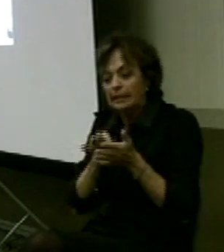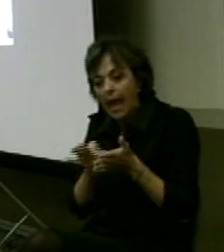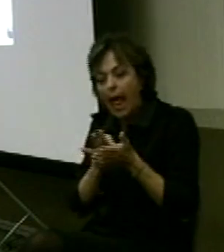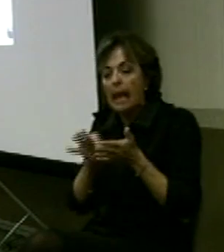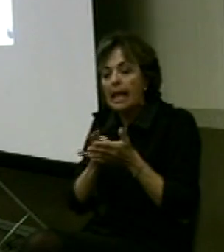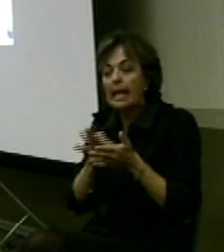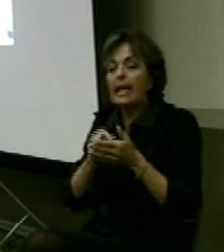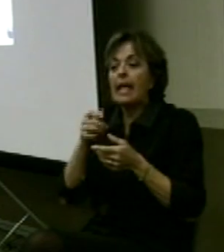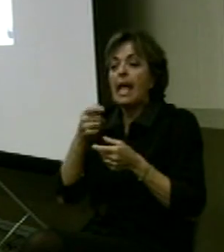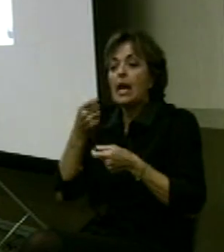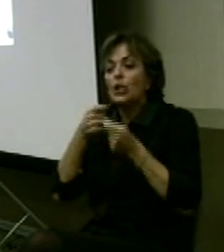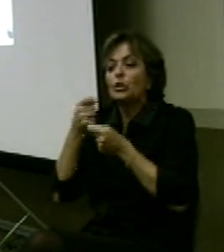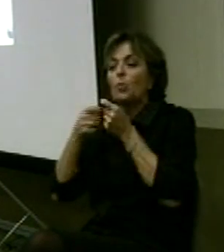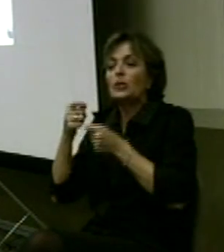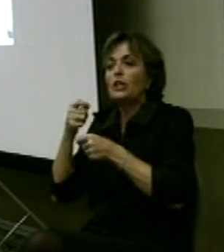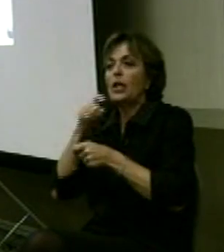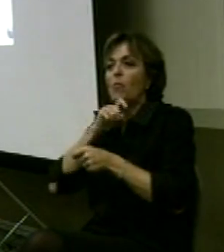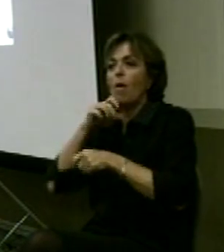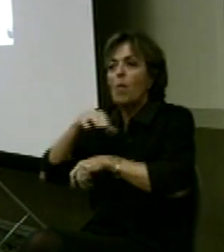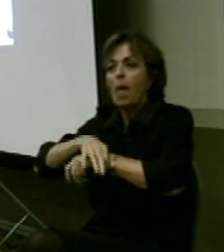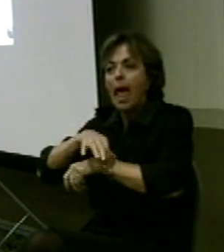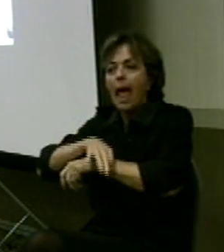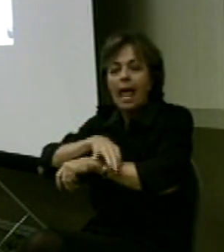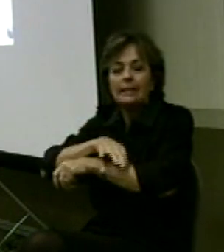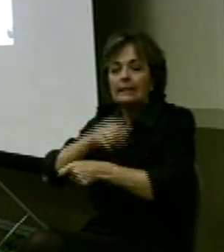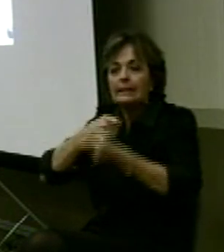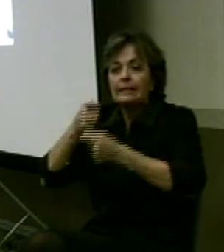switching rubber bands. And if you think you can